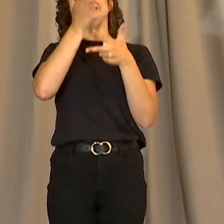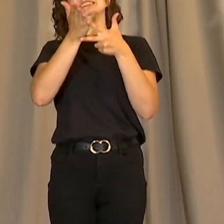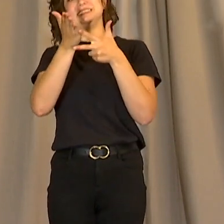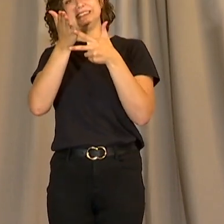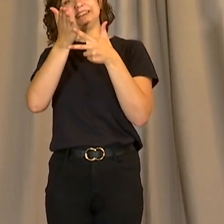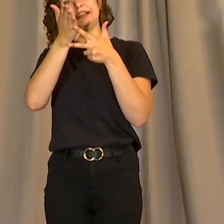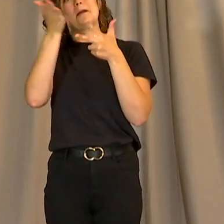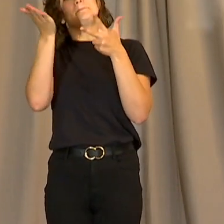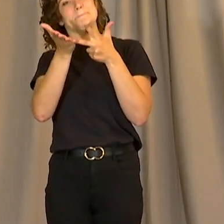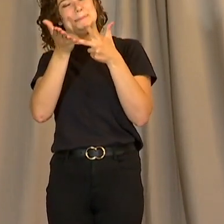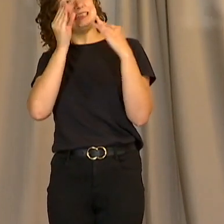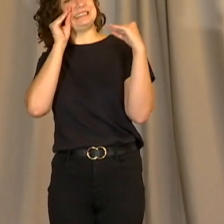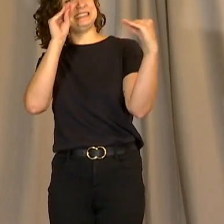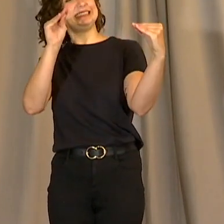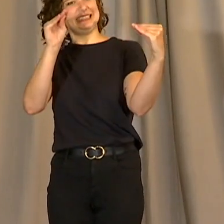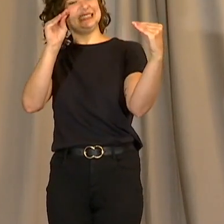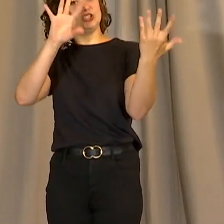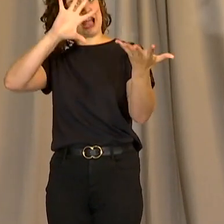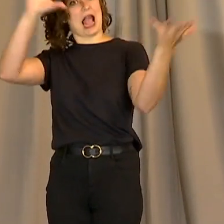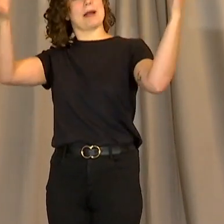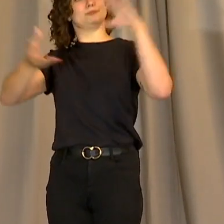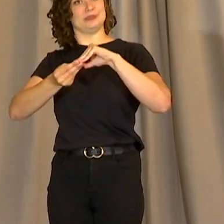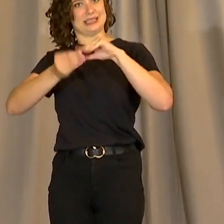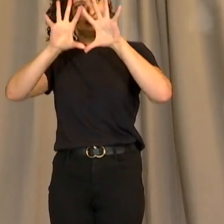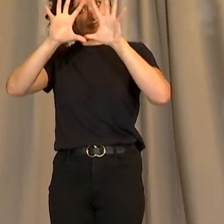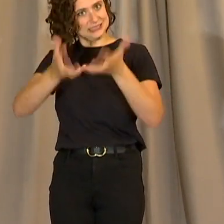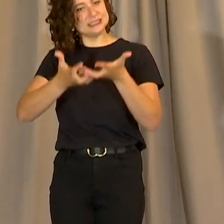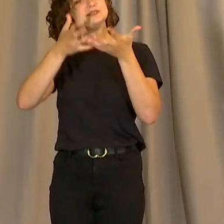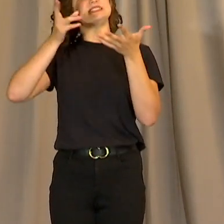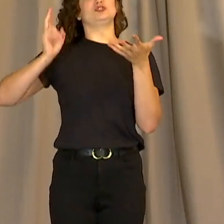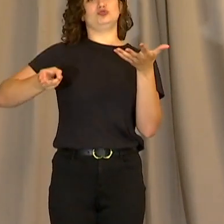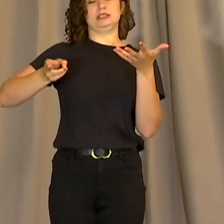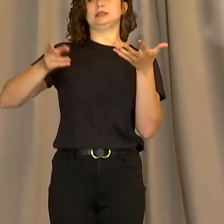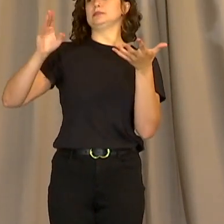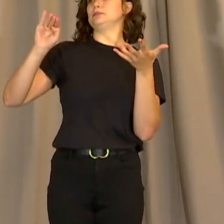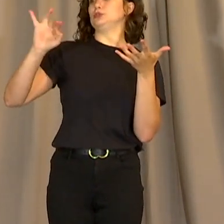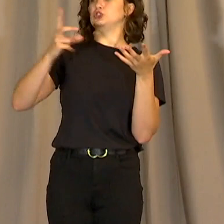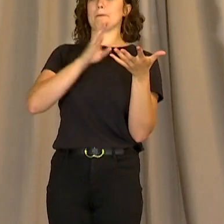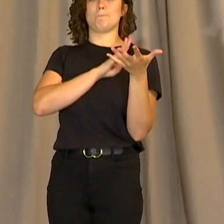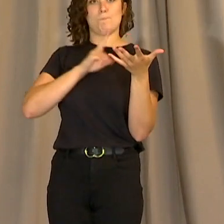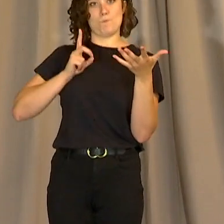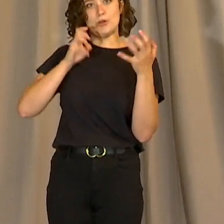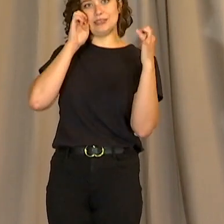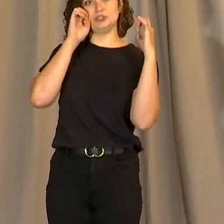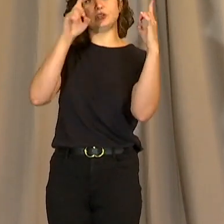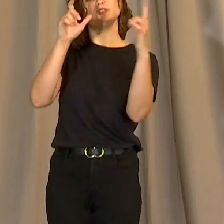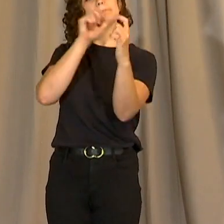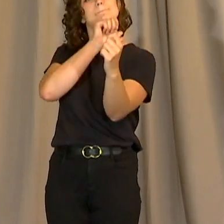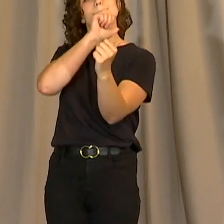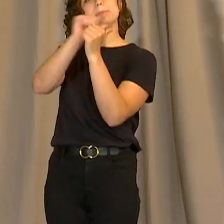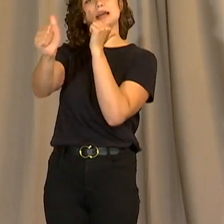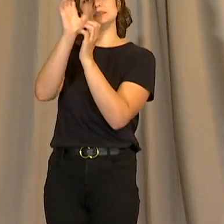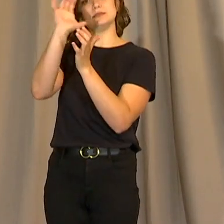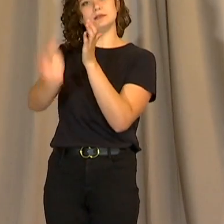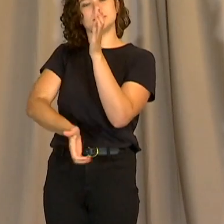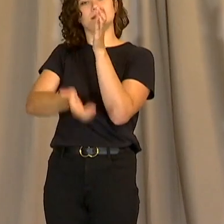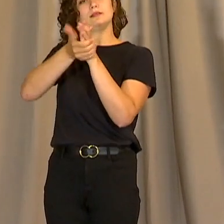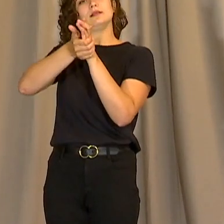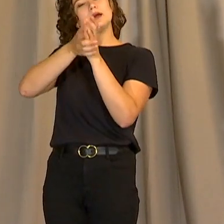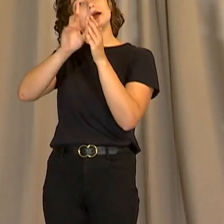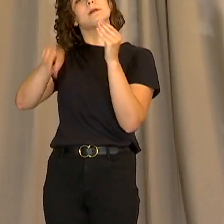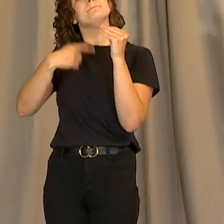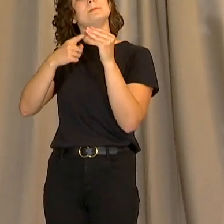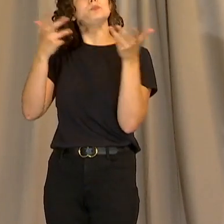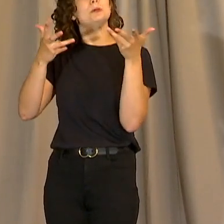The Michigan Department of Education Board of Education passed a resolution about the importance of